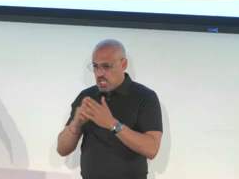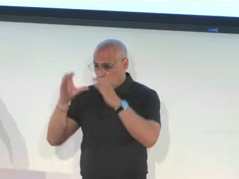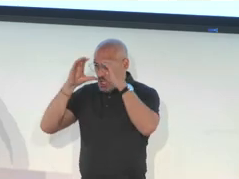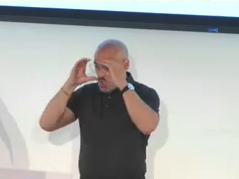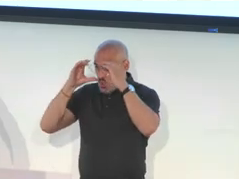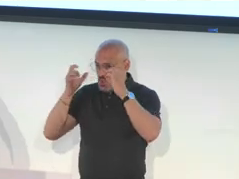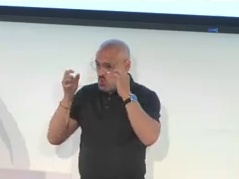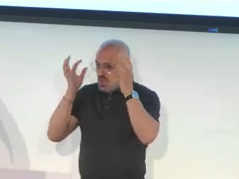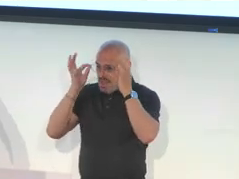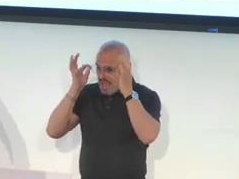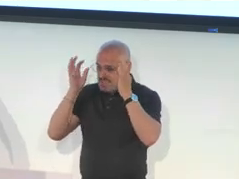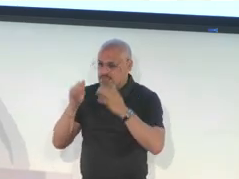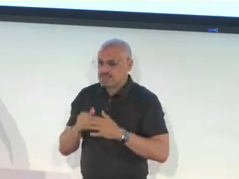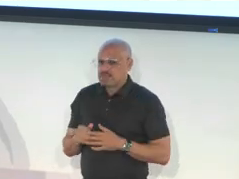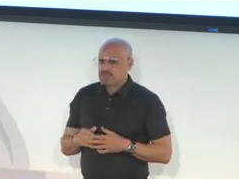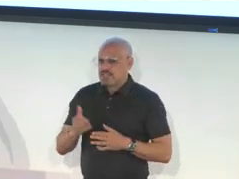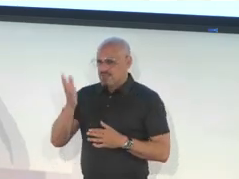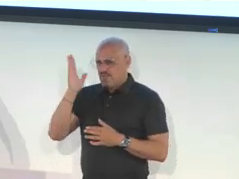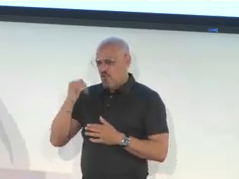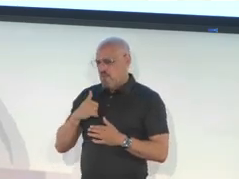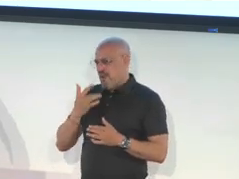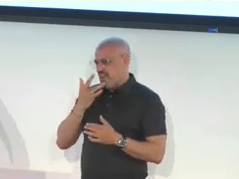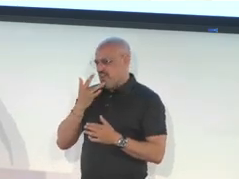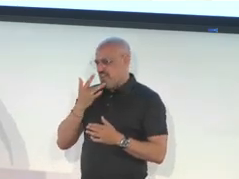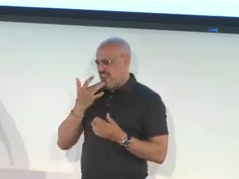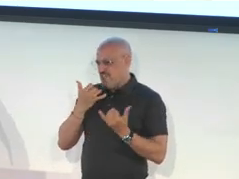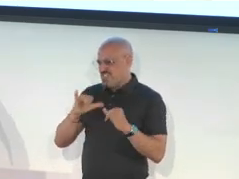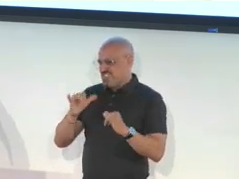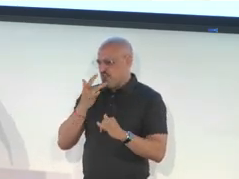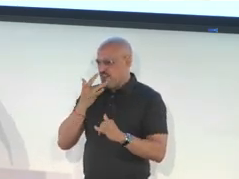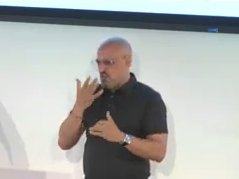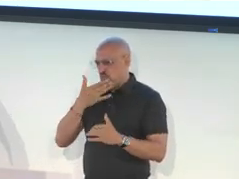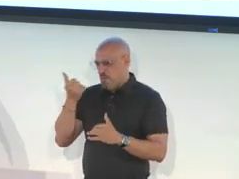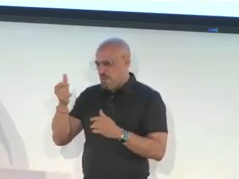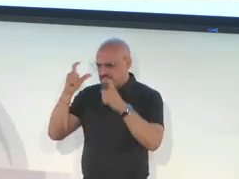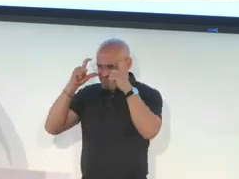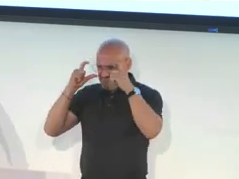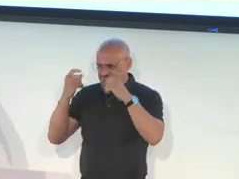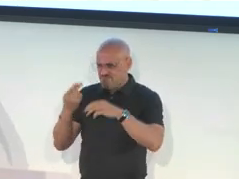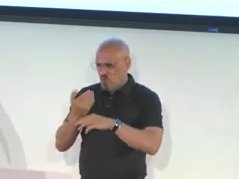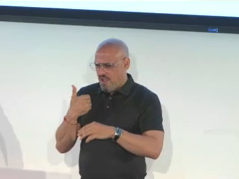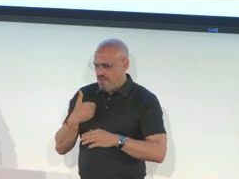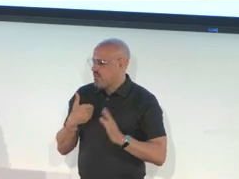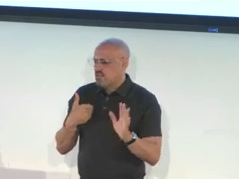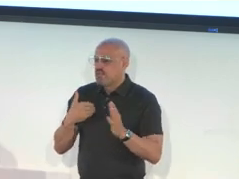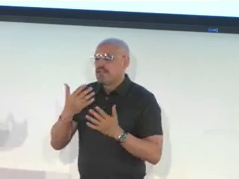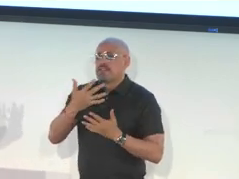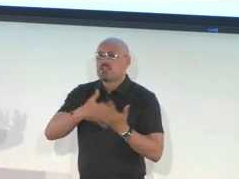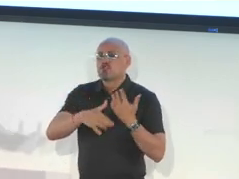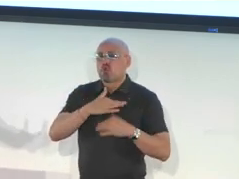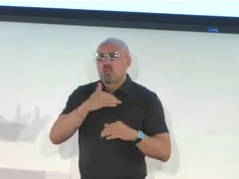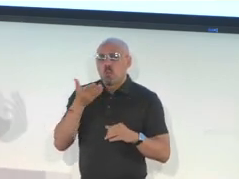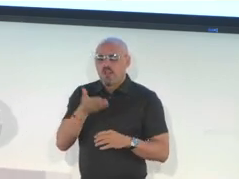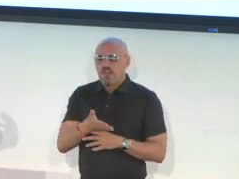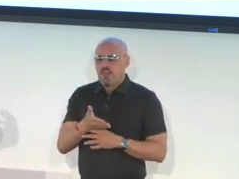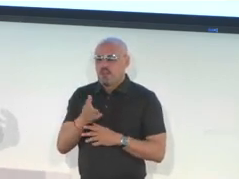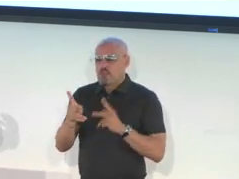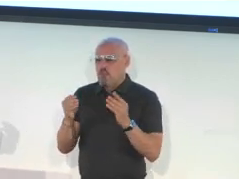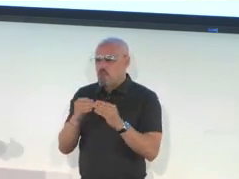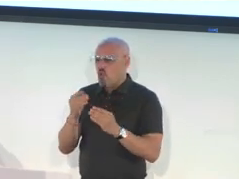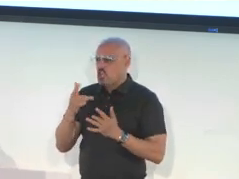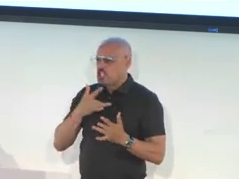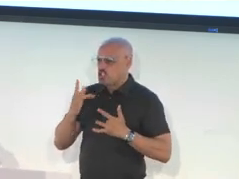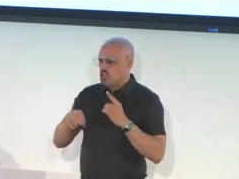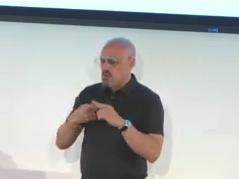my favorite terminology at the time was glasshole, which I still think is one of the best nicknames that's come up with. But the socialization wasn't there. People were much more concerned about